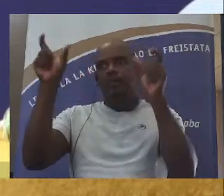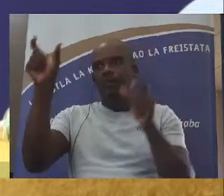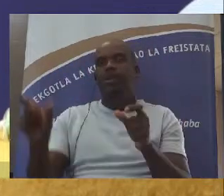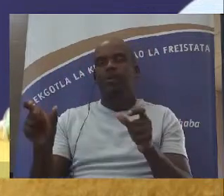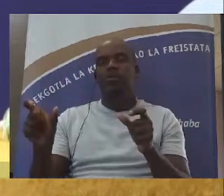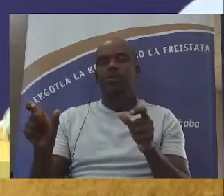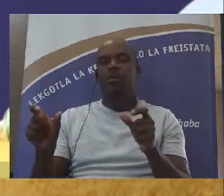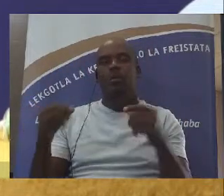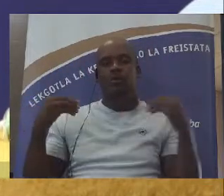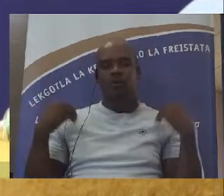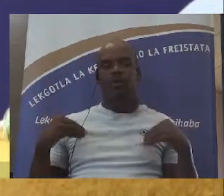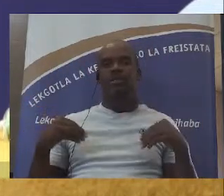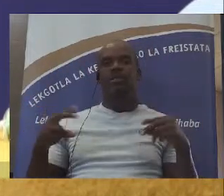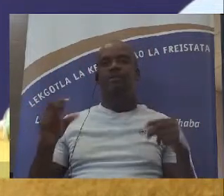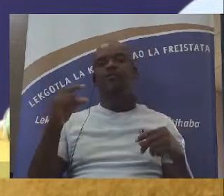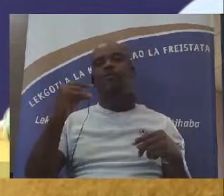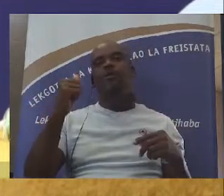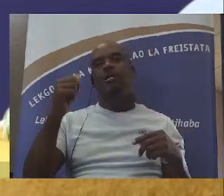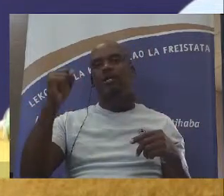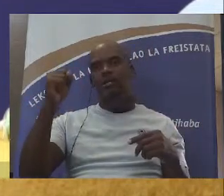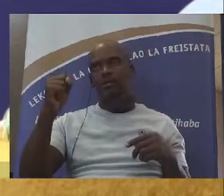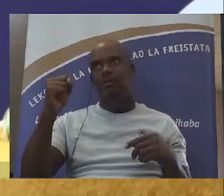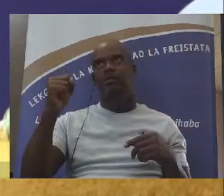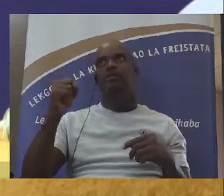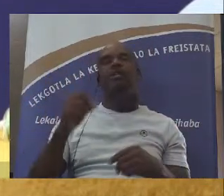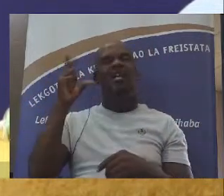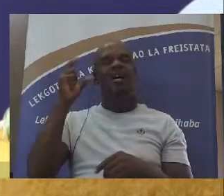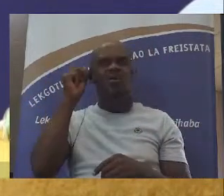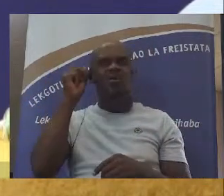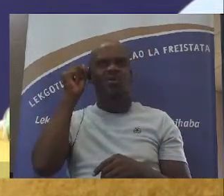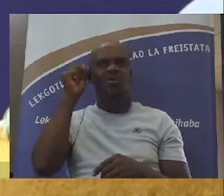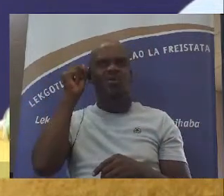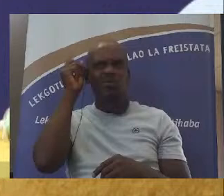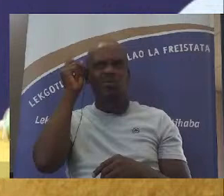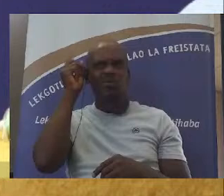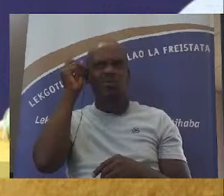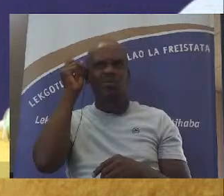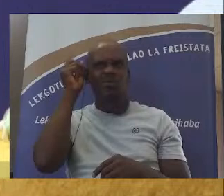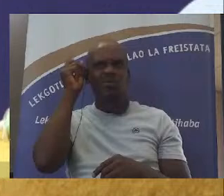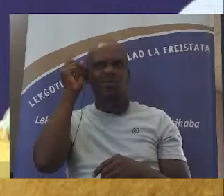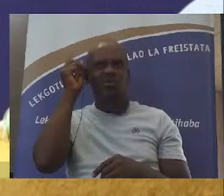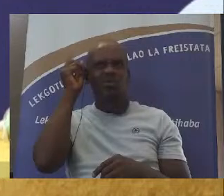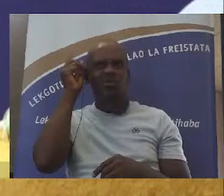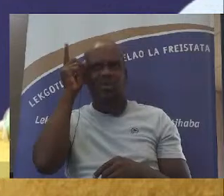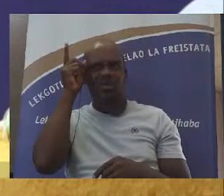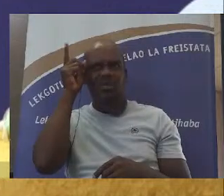gas. Ra utlwana hore na ke re le exploration